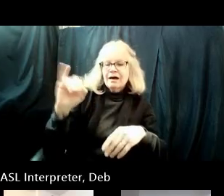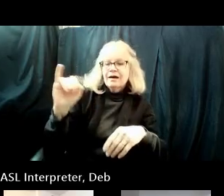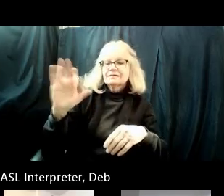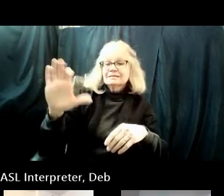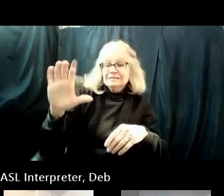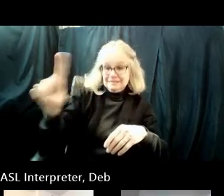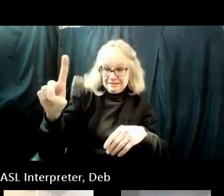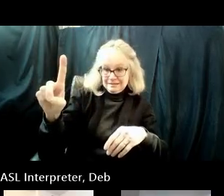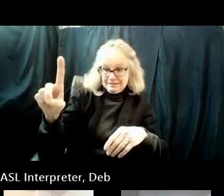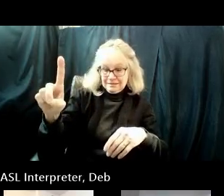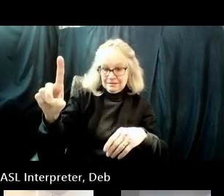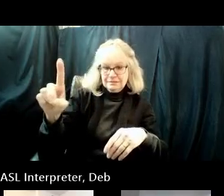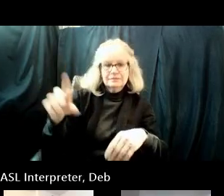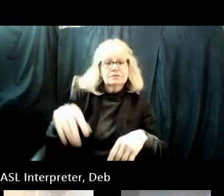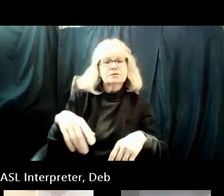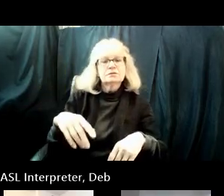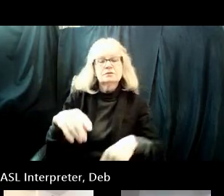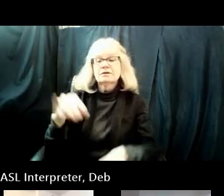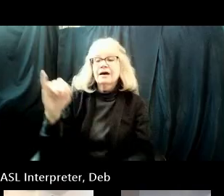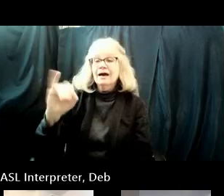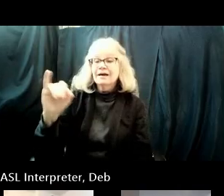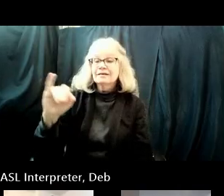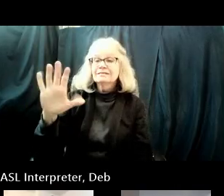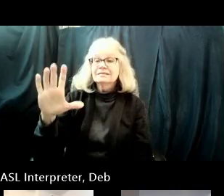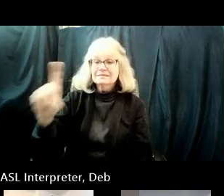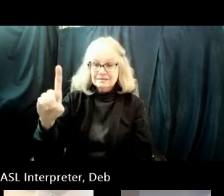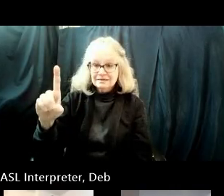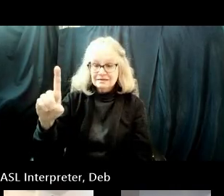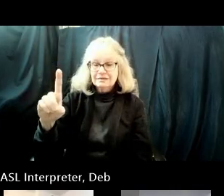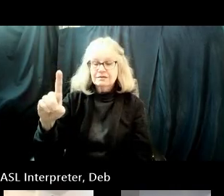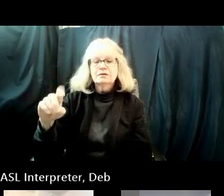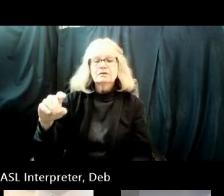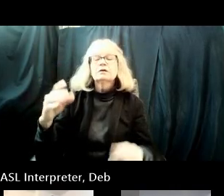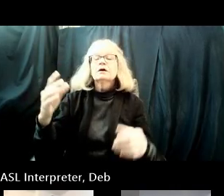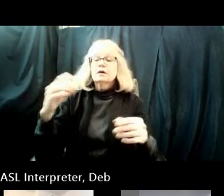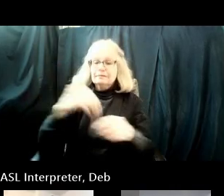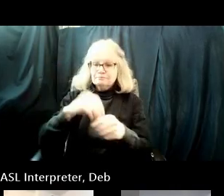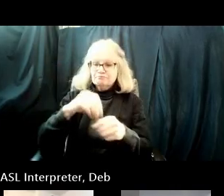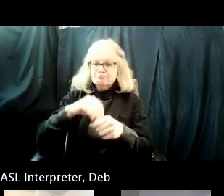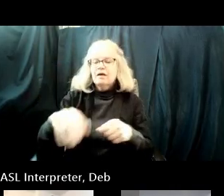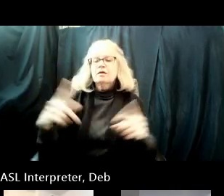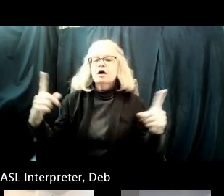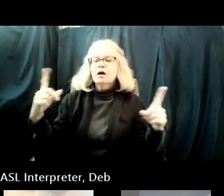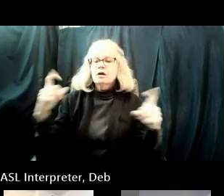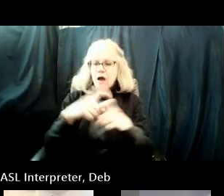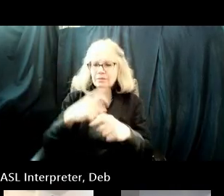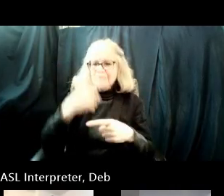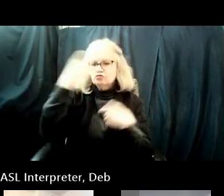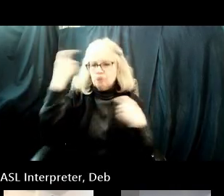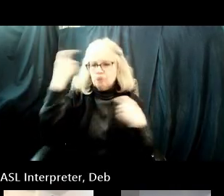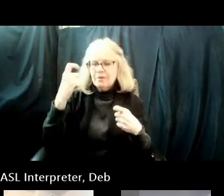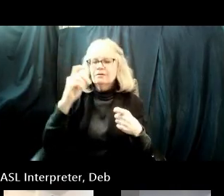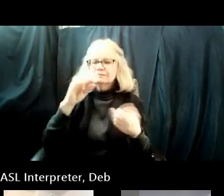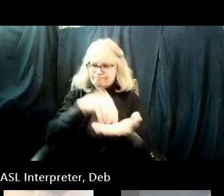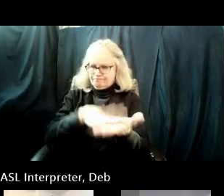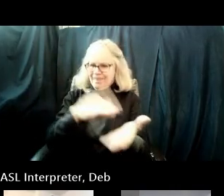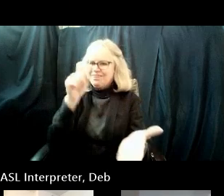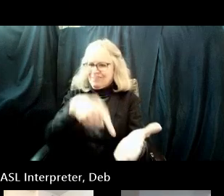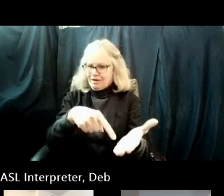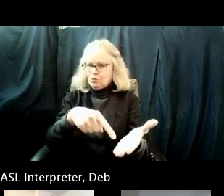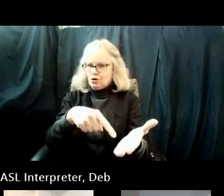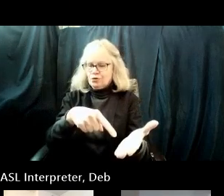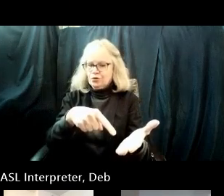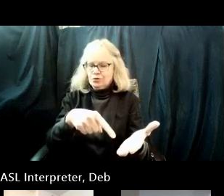And in the ICD, complex trauma is recognized. And so there's